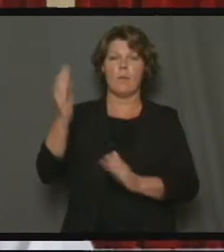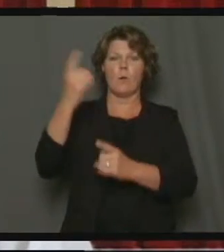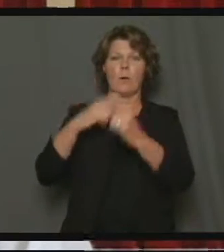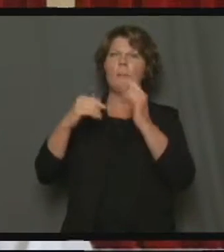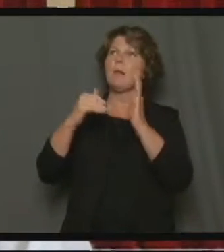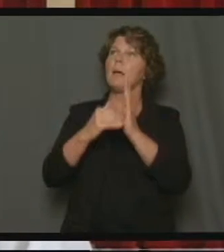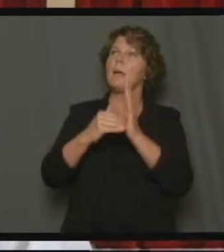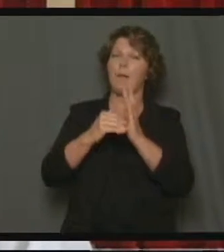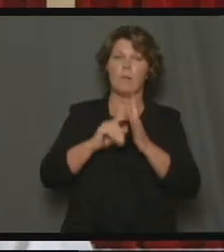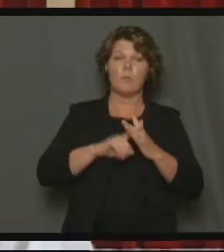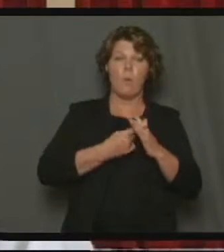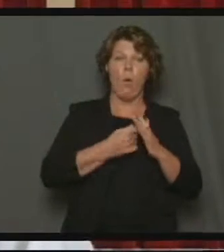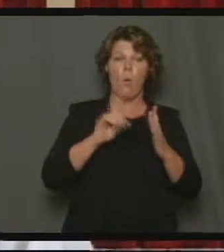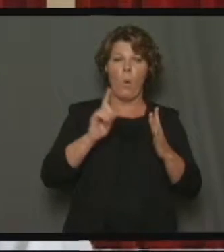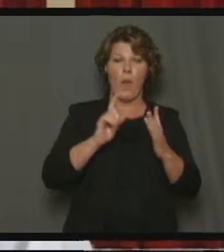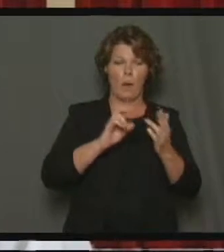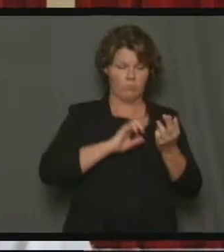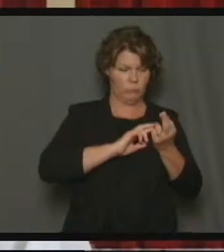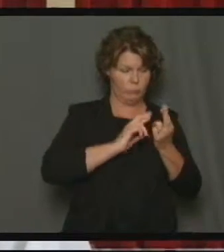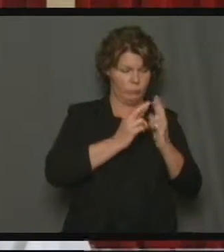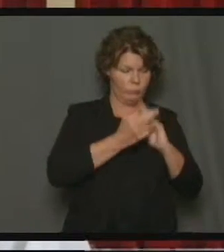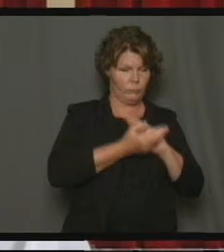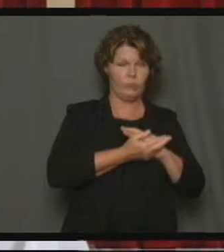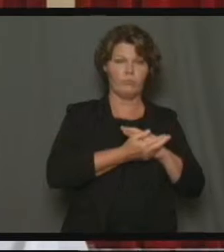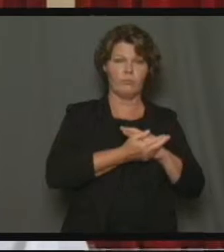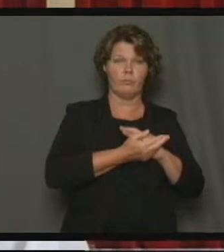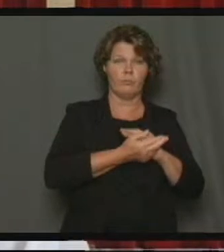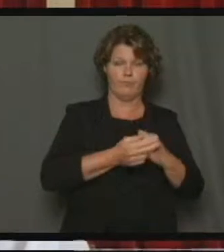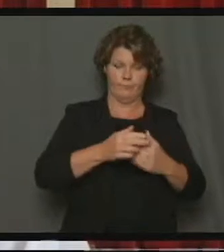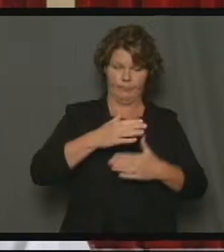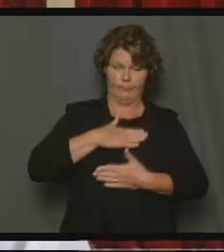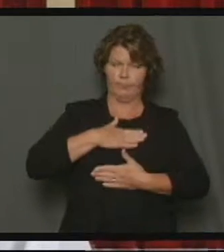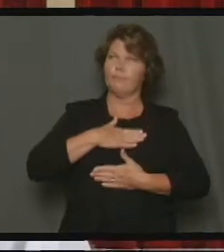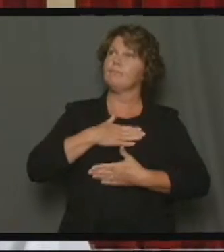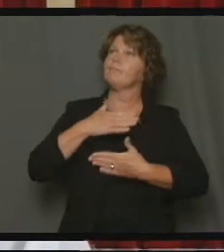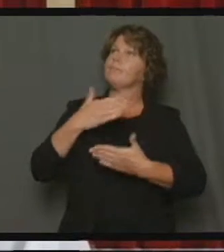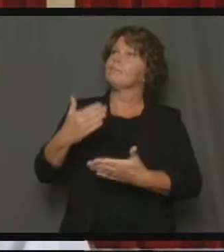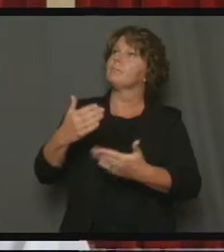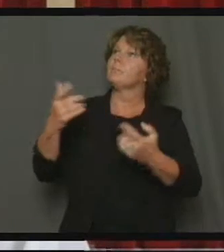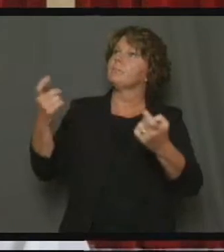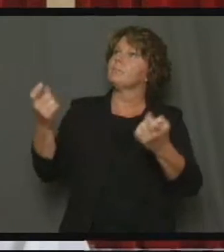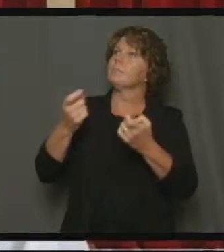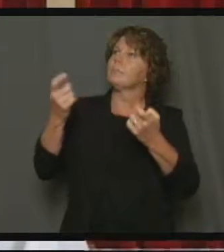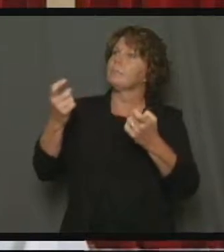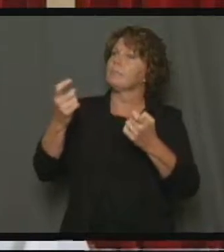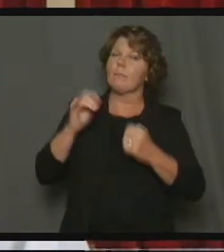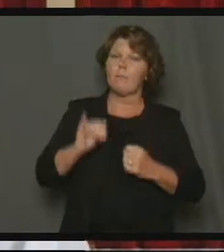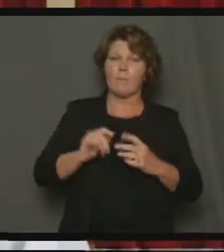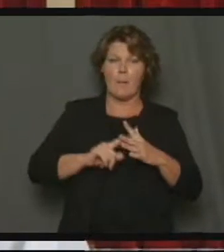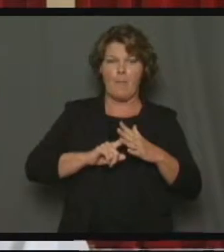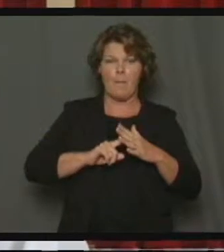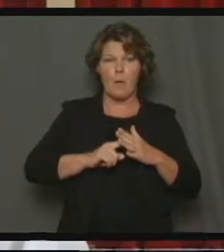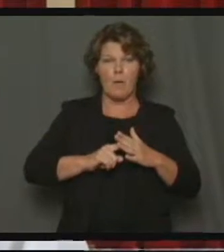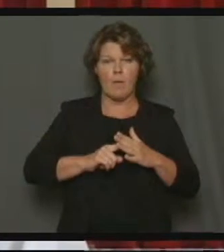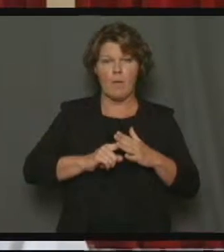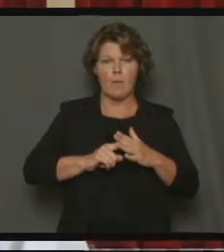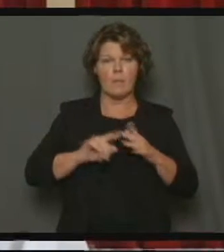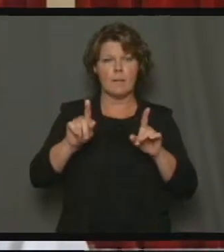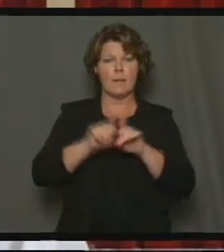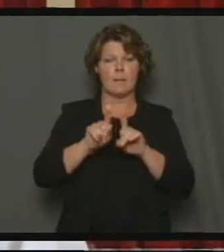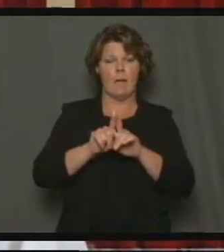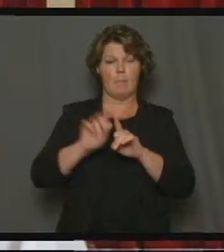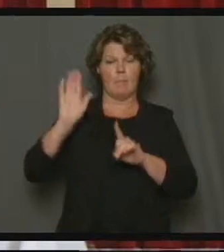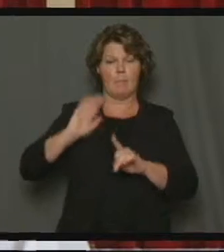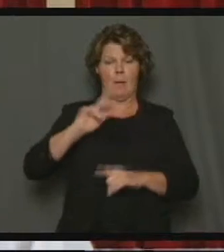begins with repentance. The messenger calls us to confess our sin. This is the starting point, as it was with